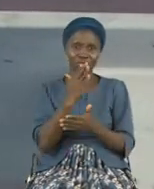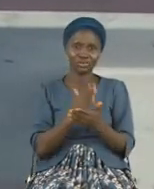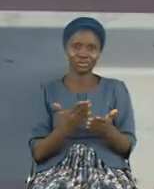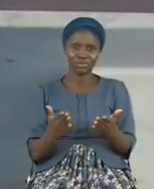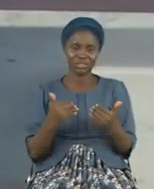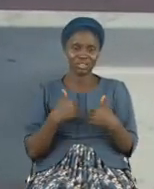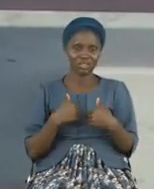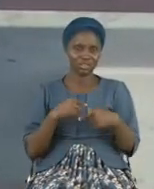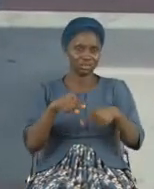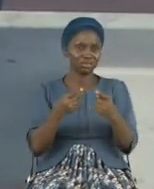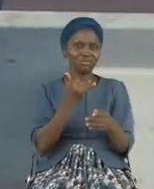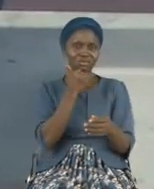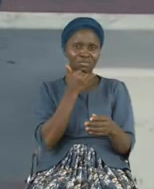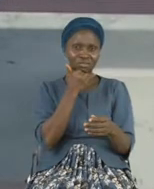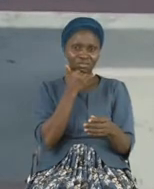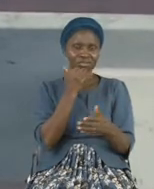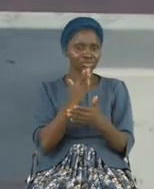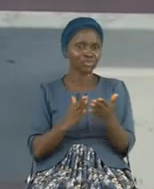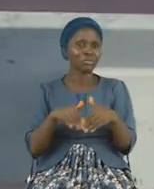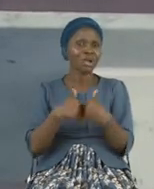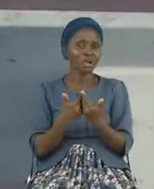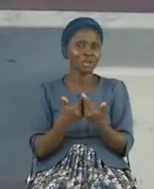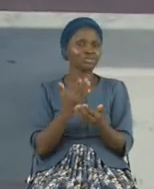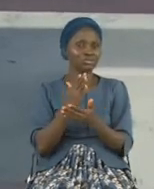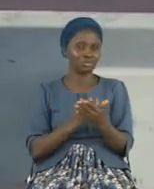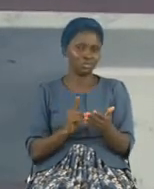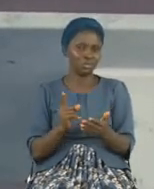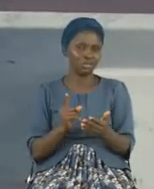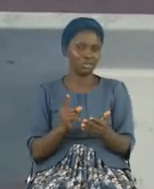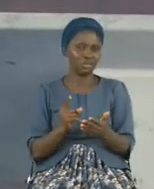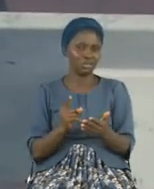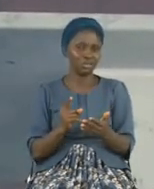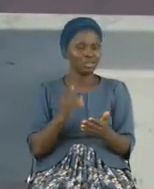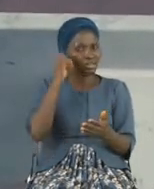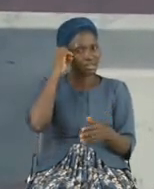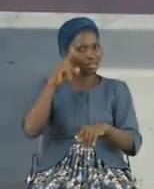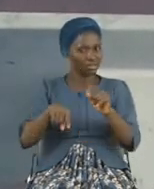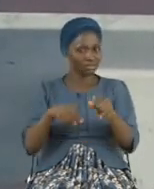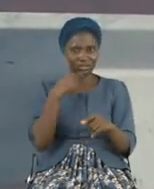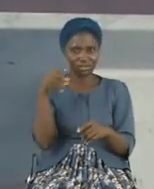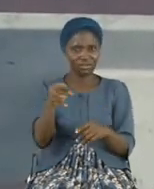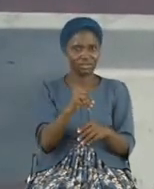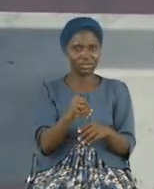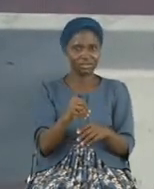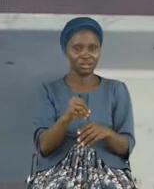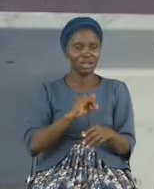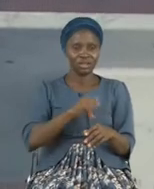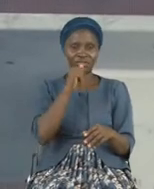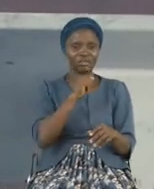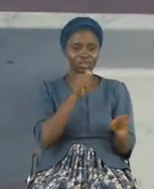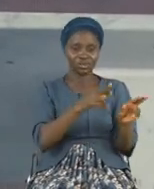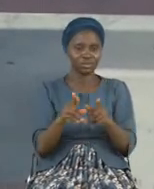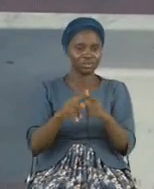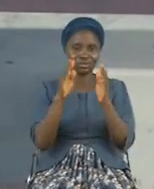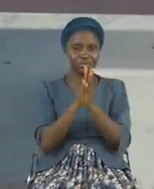wrong somehow, somewhere. He couldn't tell them, I'm not ready to pray now. I need